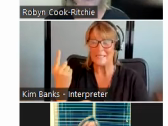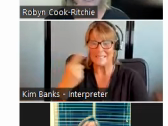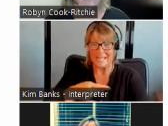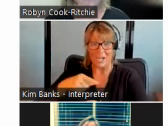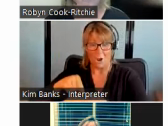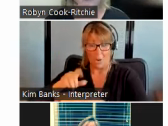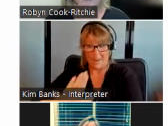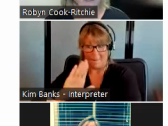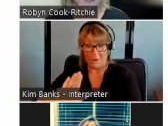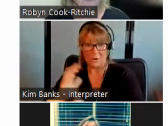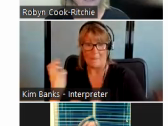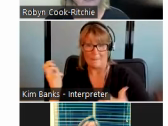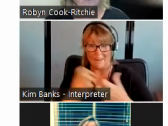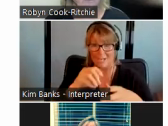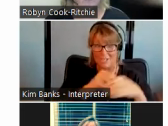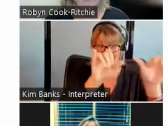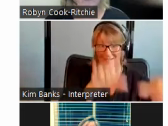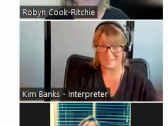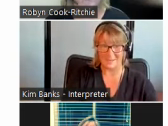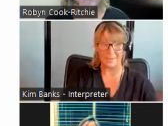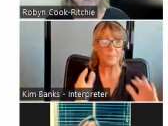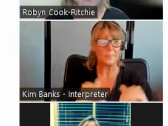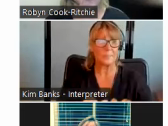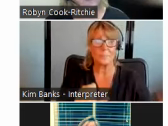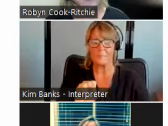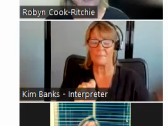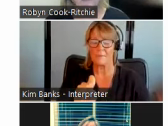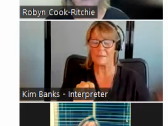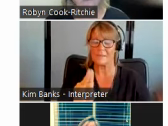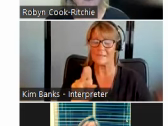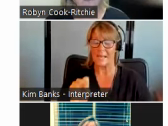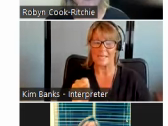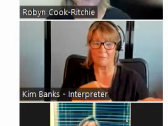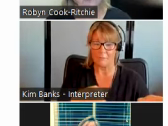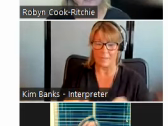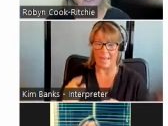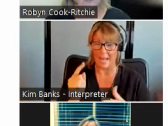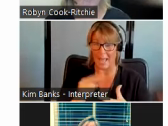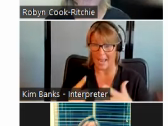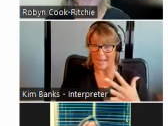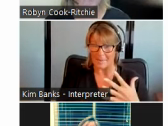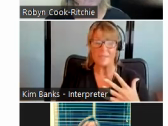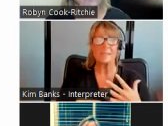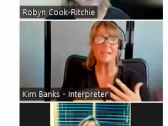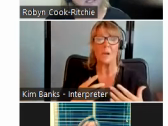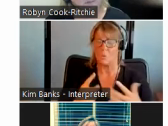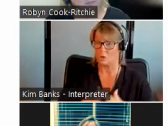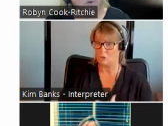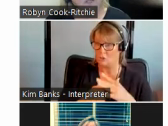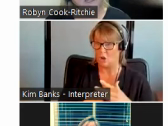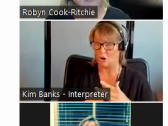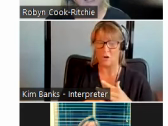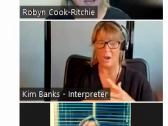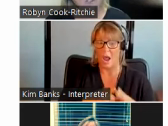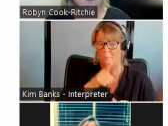The status of plan items. So when a plan item is first created, it says not started. When you